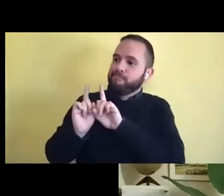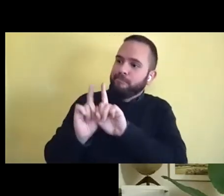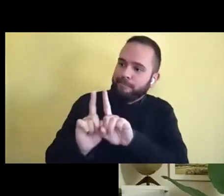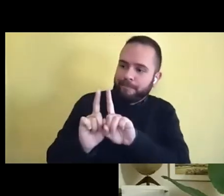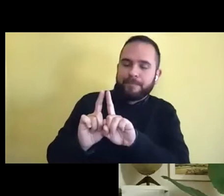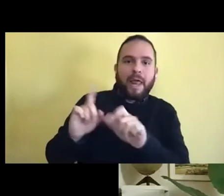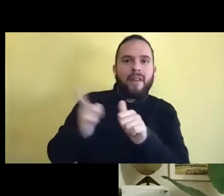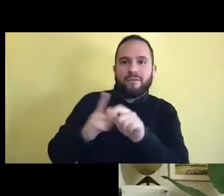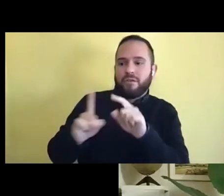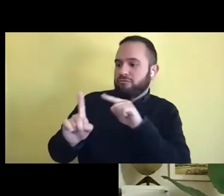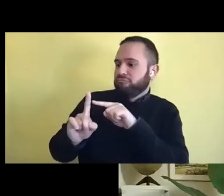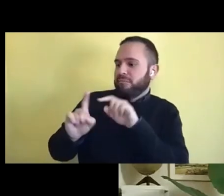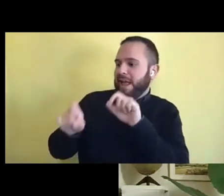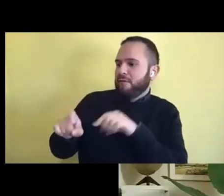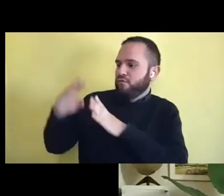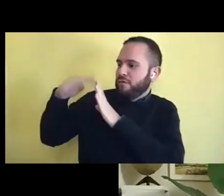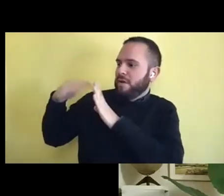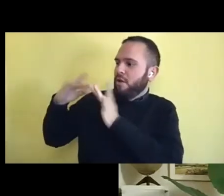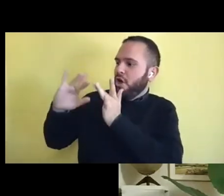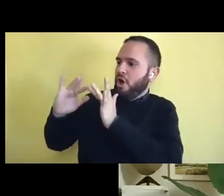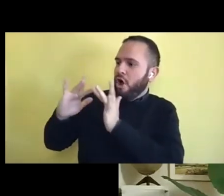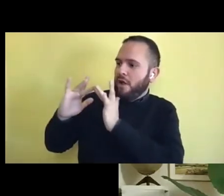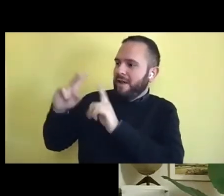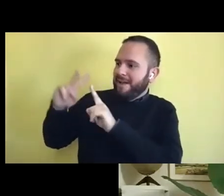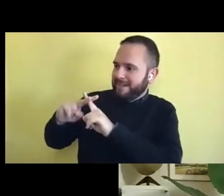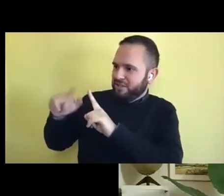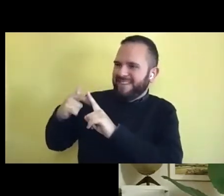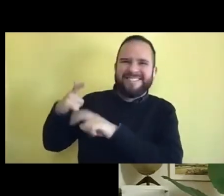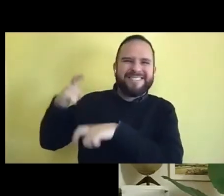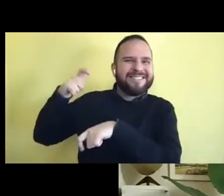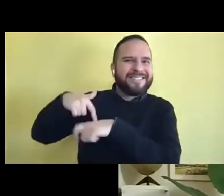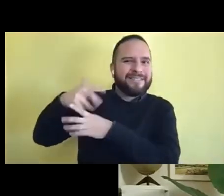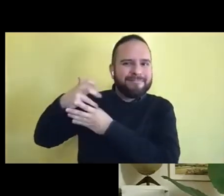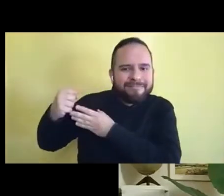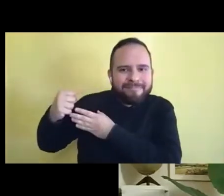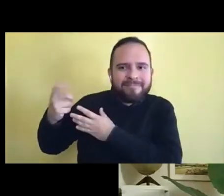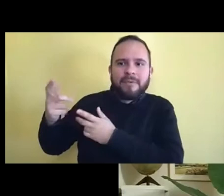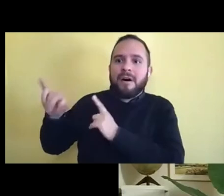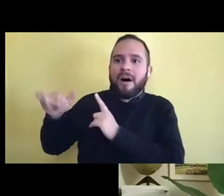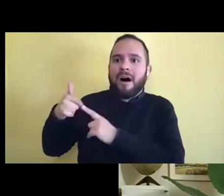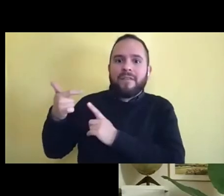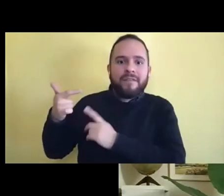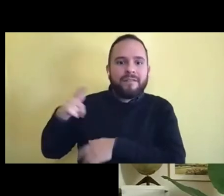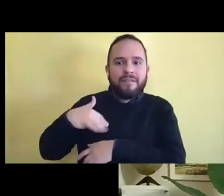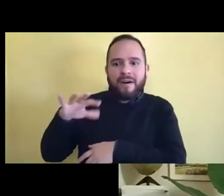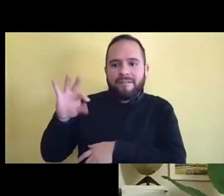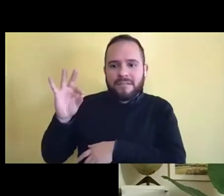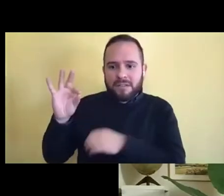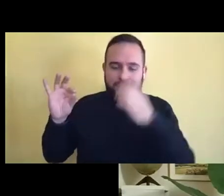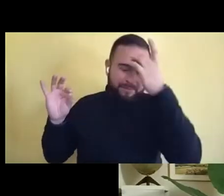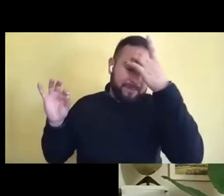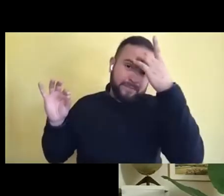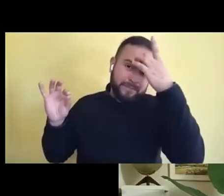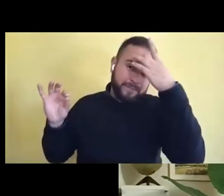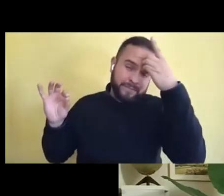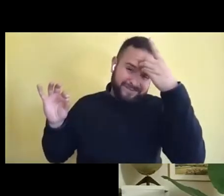online application and it times out. And then I find I can't get through the system because that